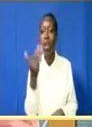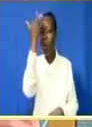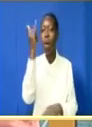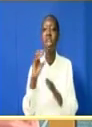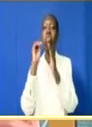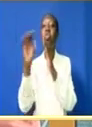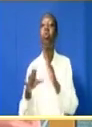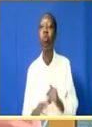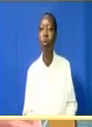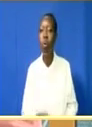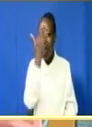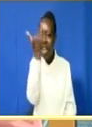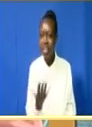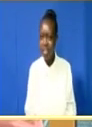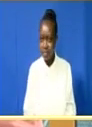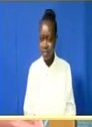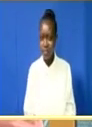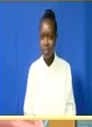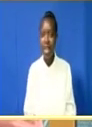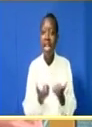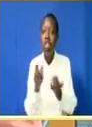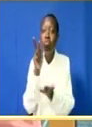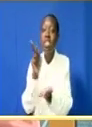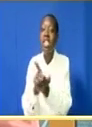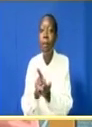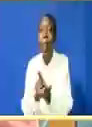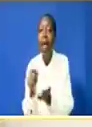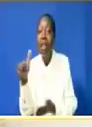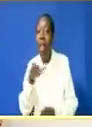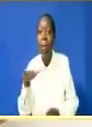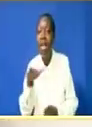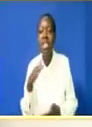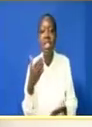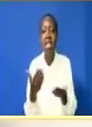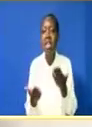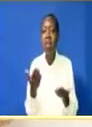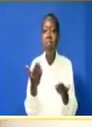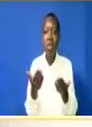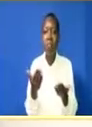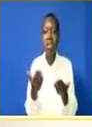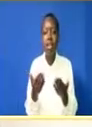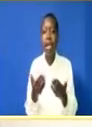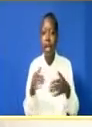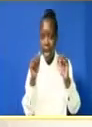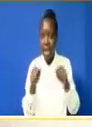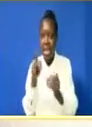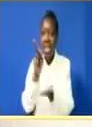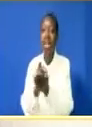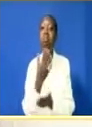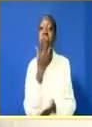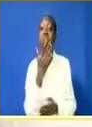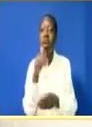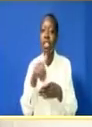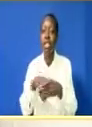away? You could have put it somewhere like a sculpture and put your flowers.